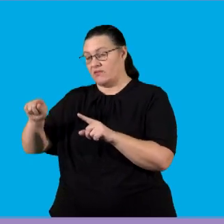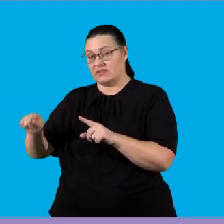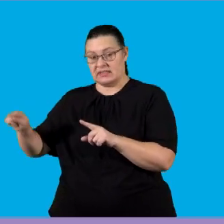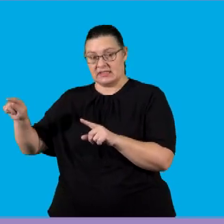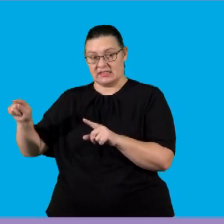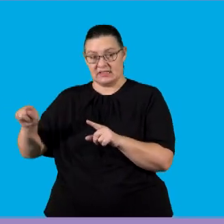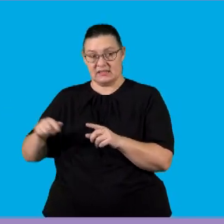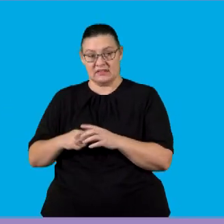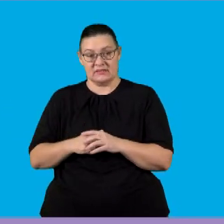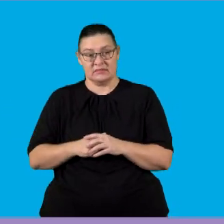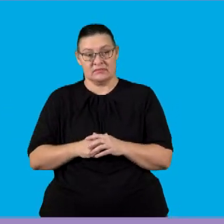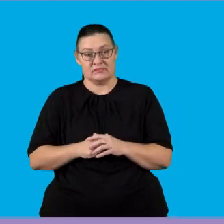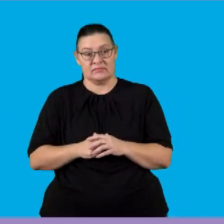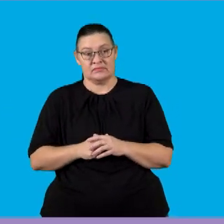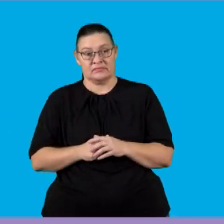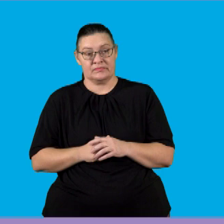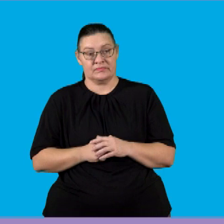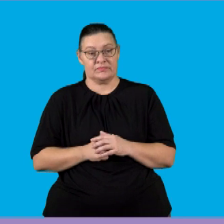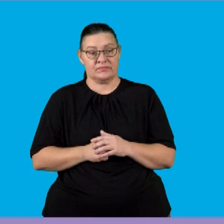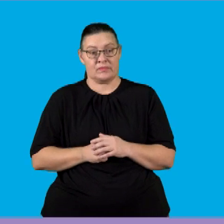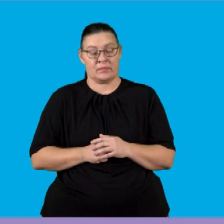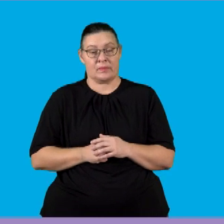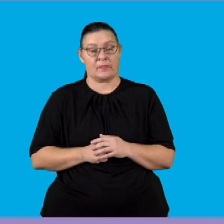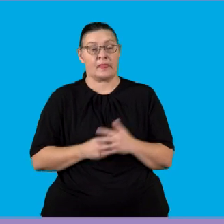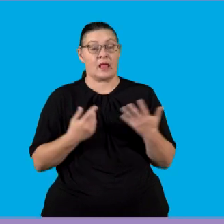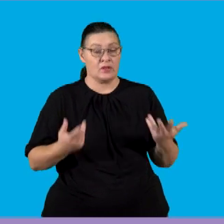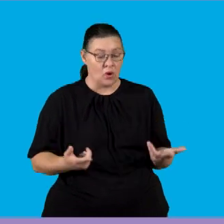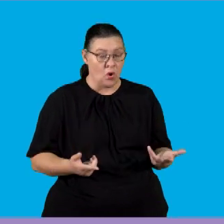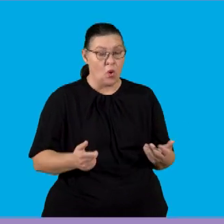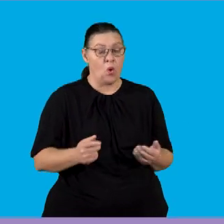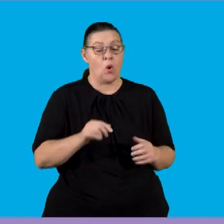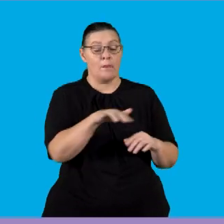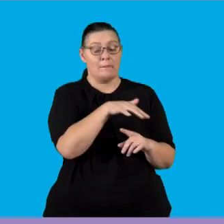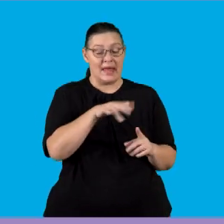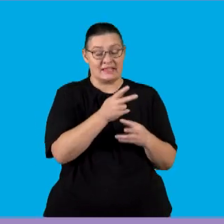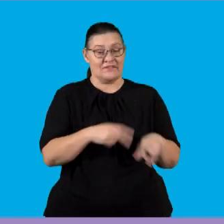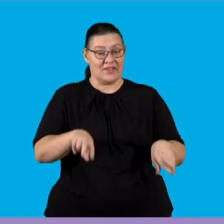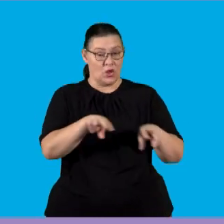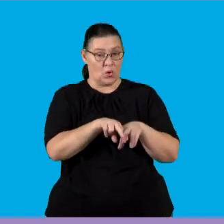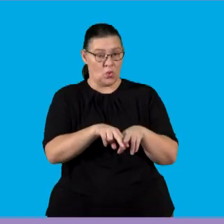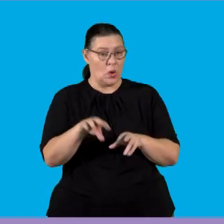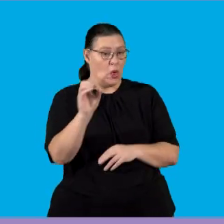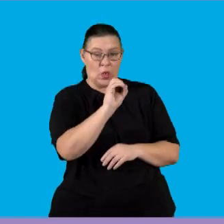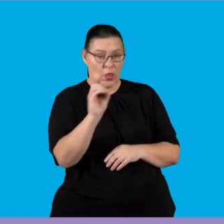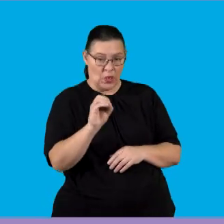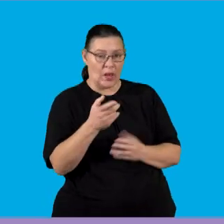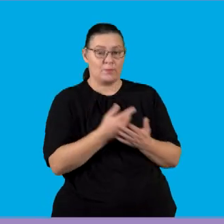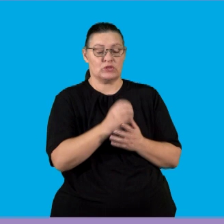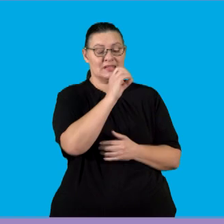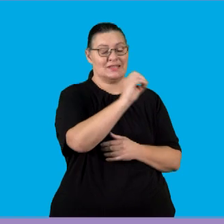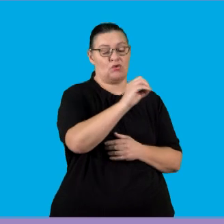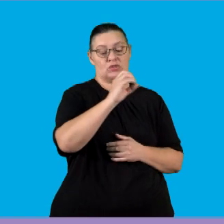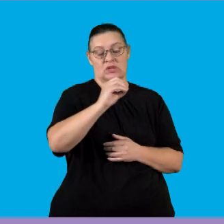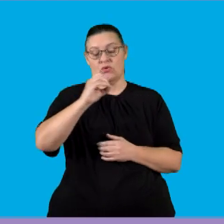we are going to have again 4, 5, and 6. And in those place values where there is nothing, we are just going to